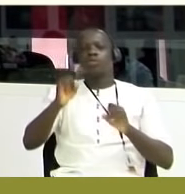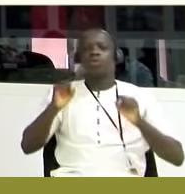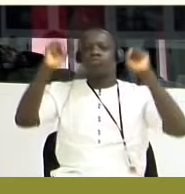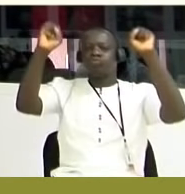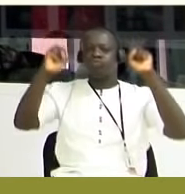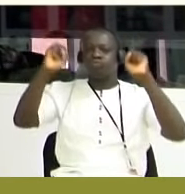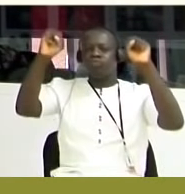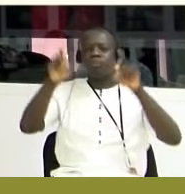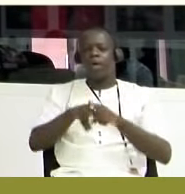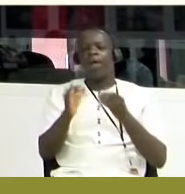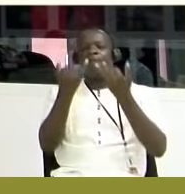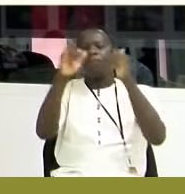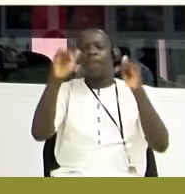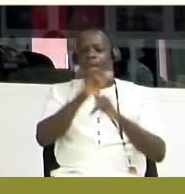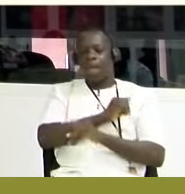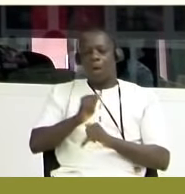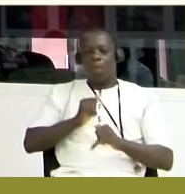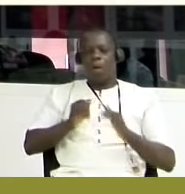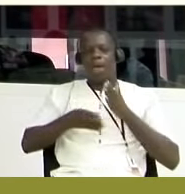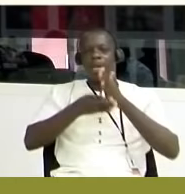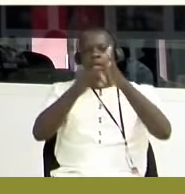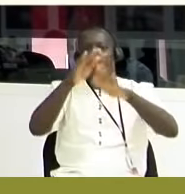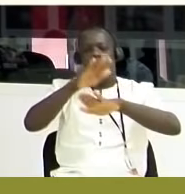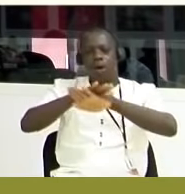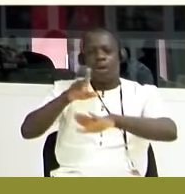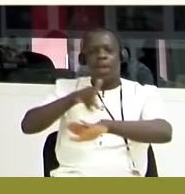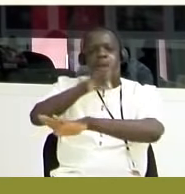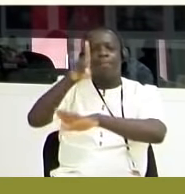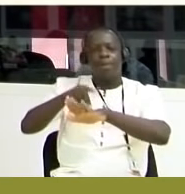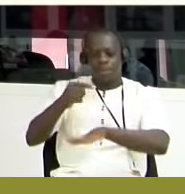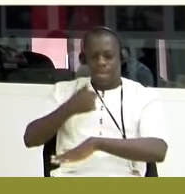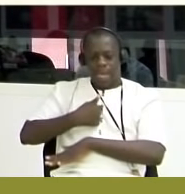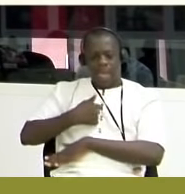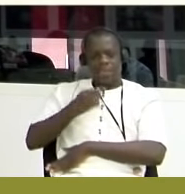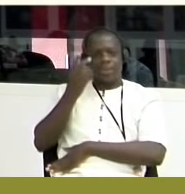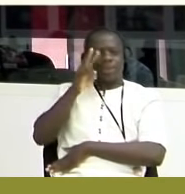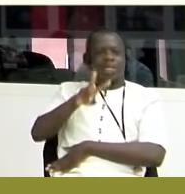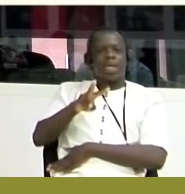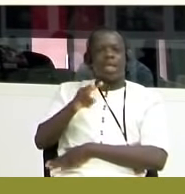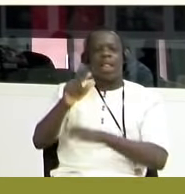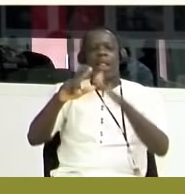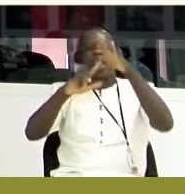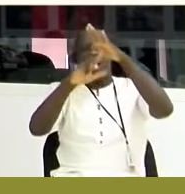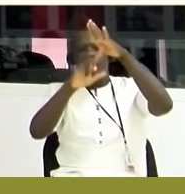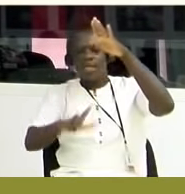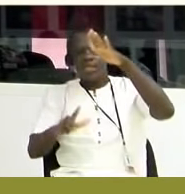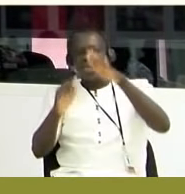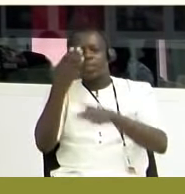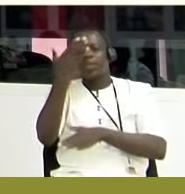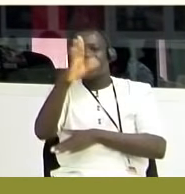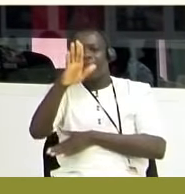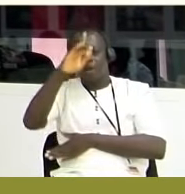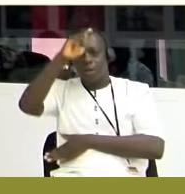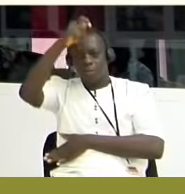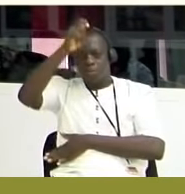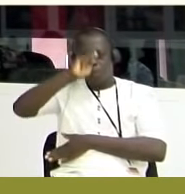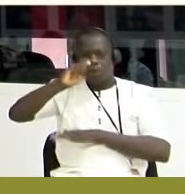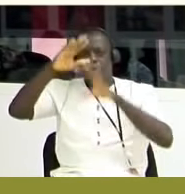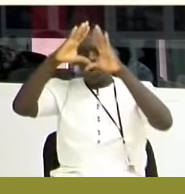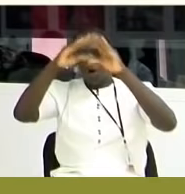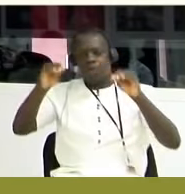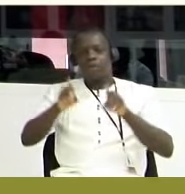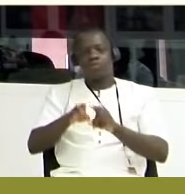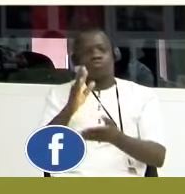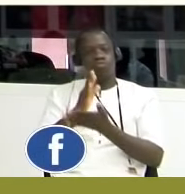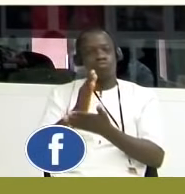found less than 10 police officers. They were outnumbered by the students, and the situation was such